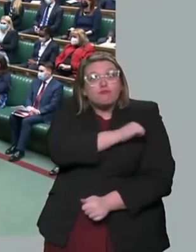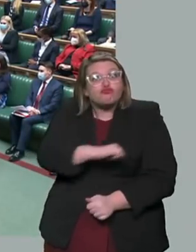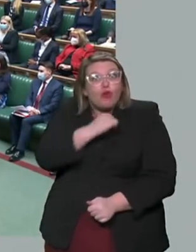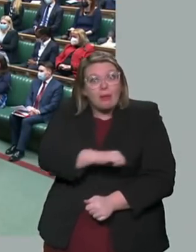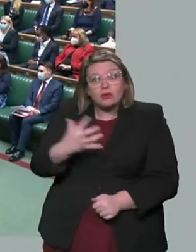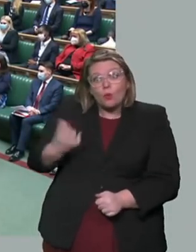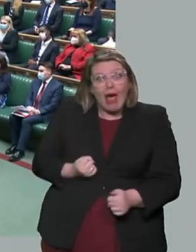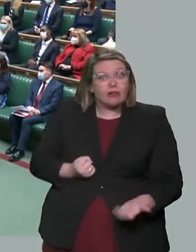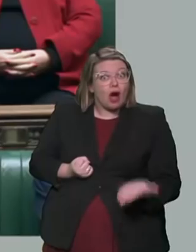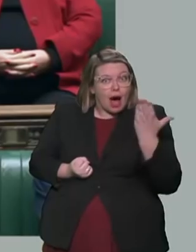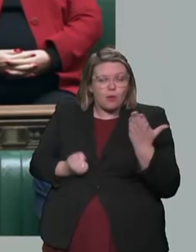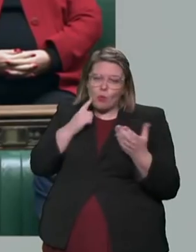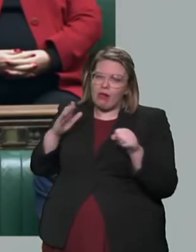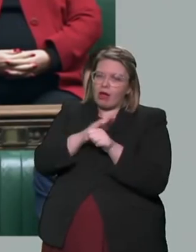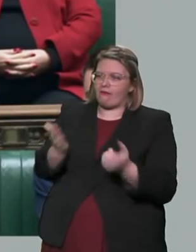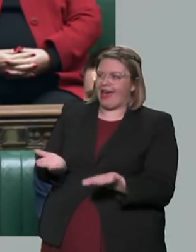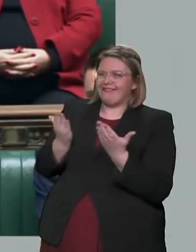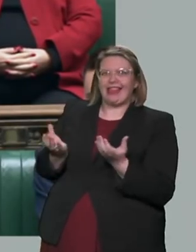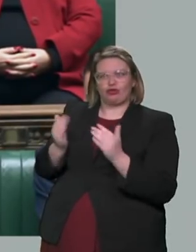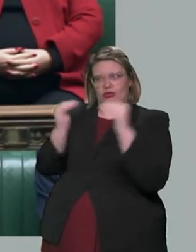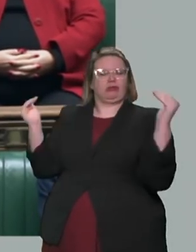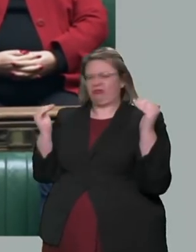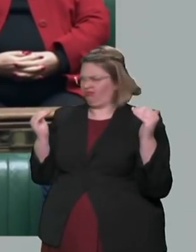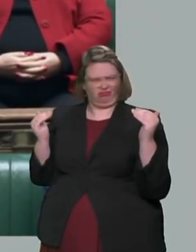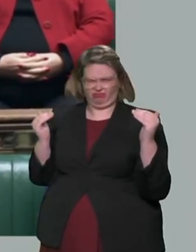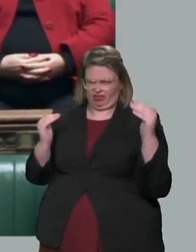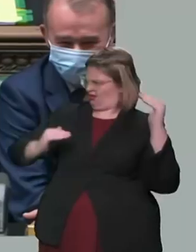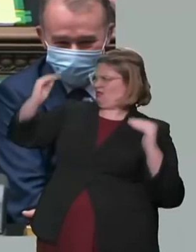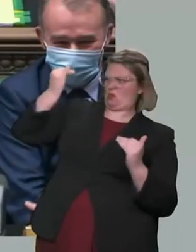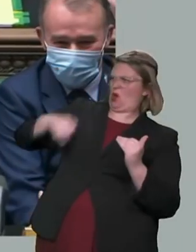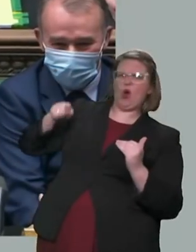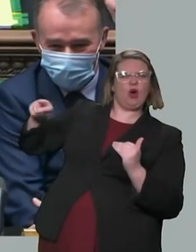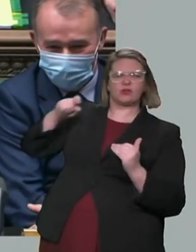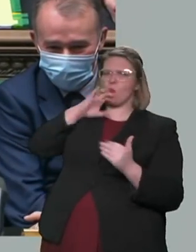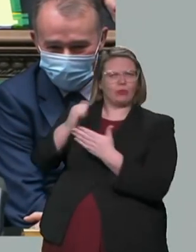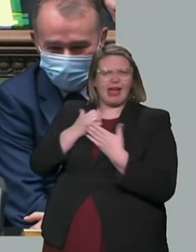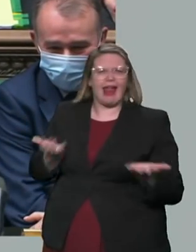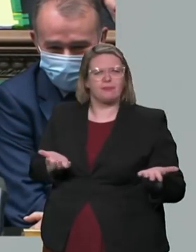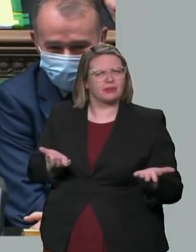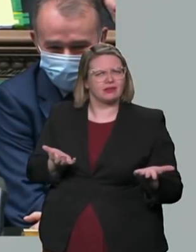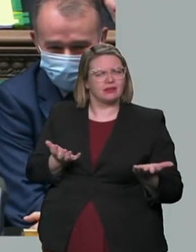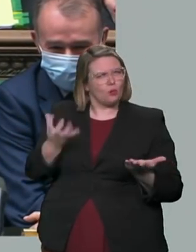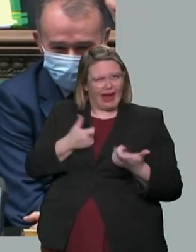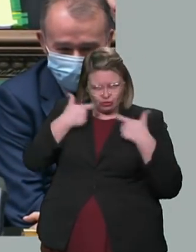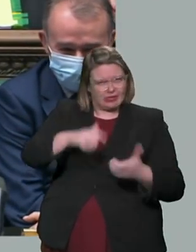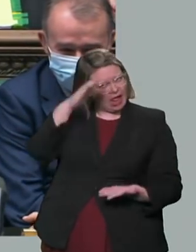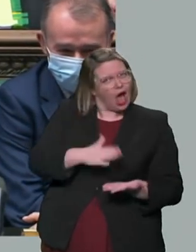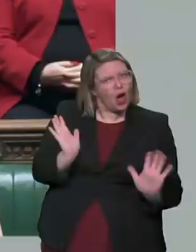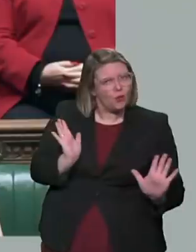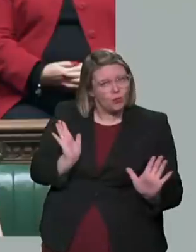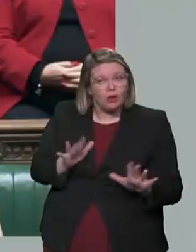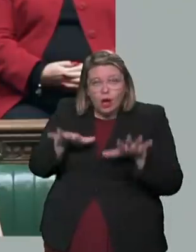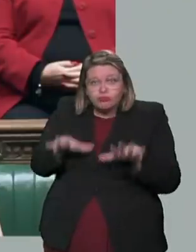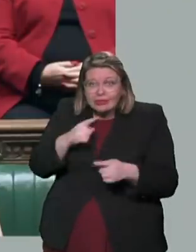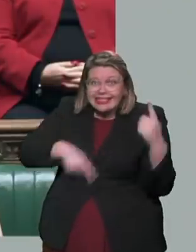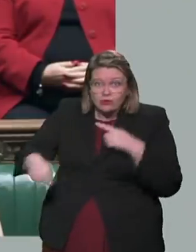would offset inflation. They haven't and they won't. Millions of British workers now